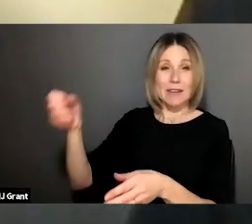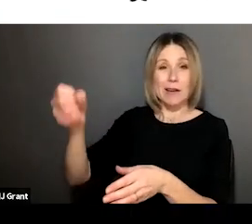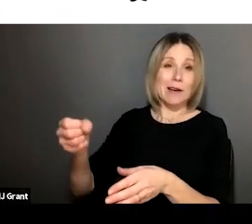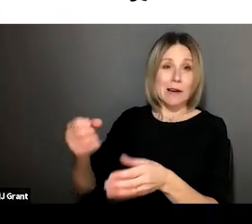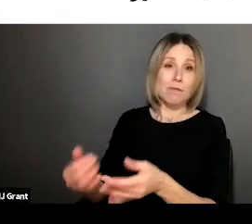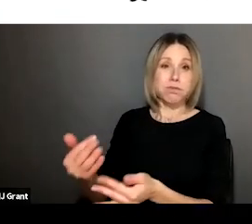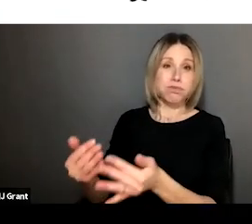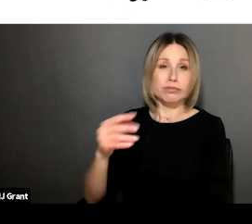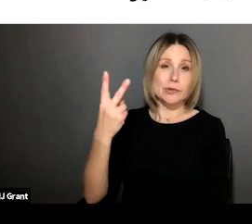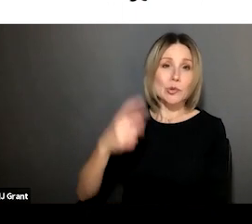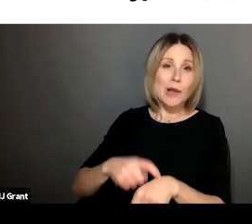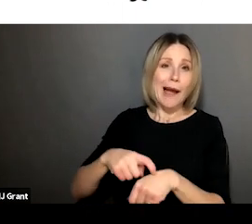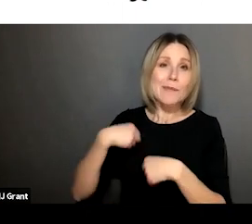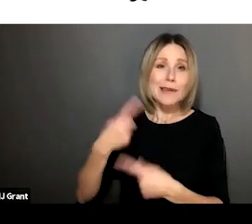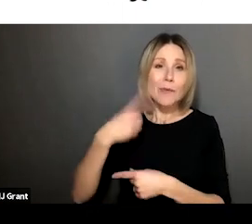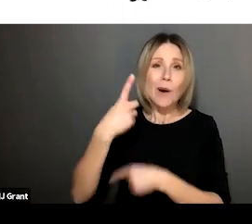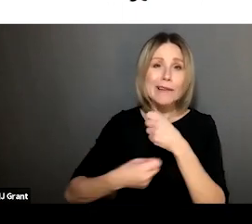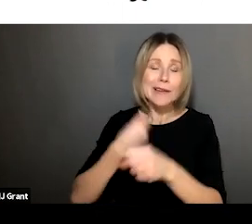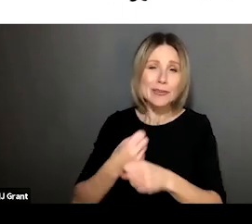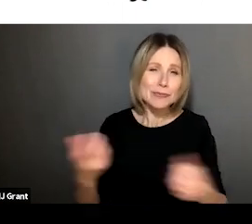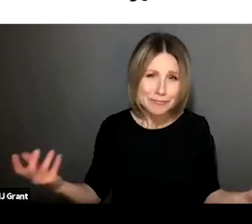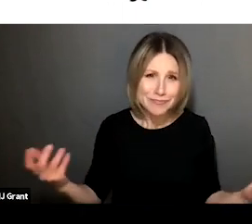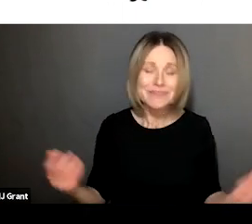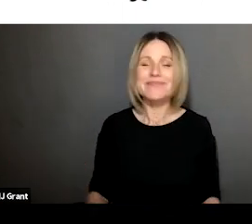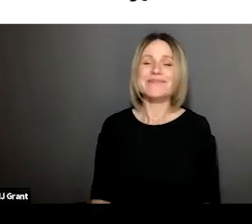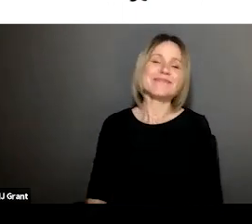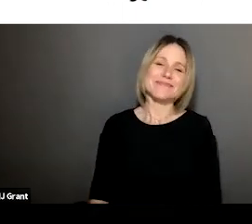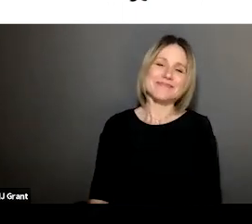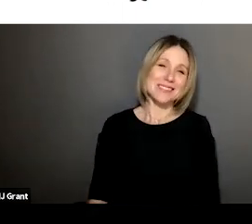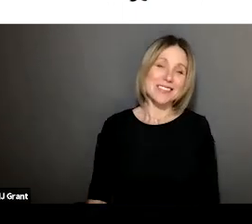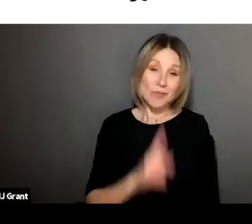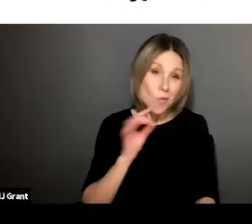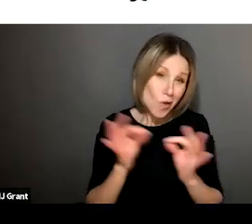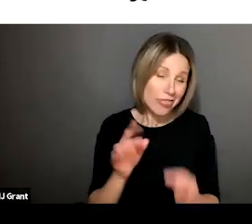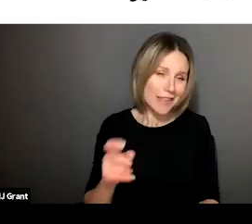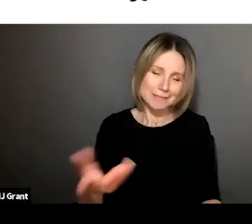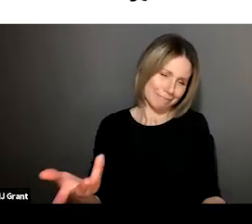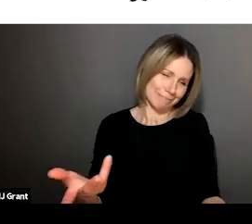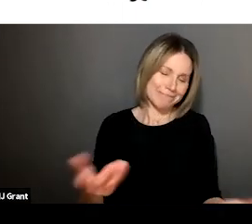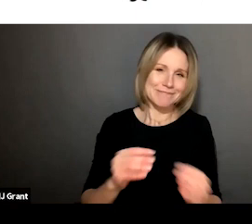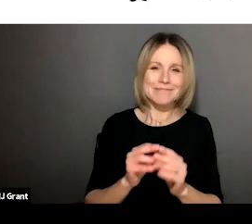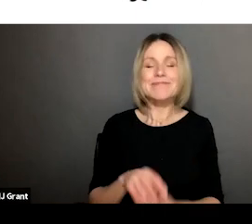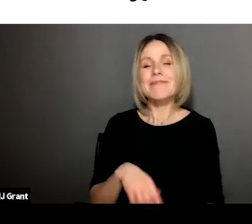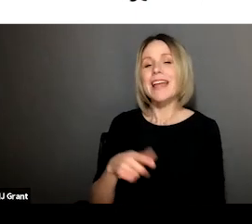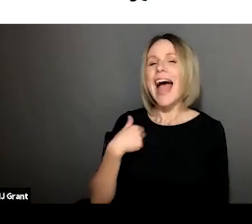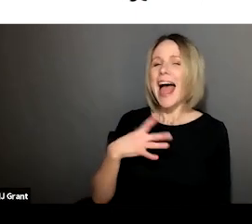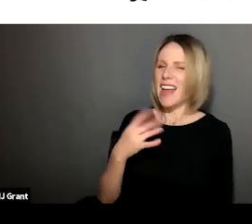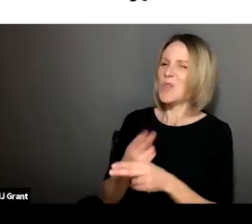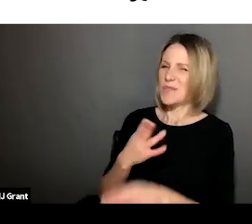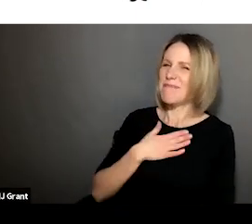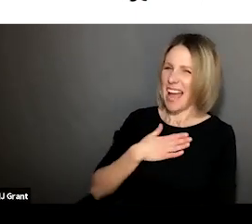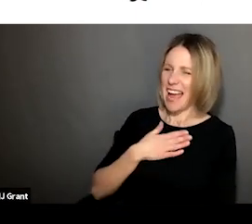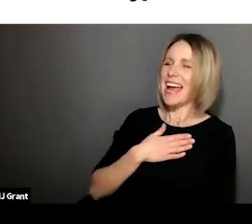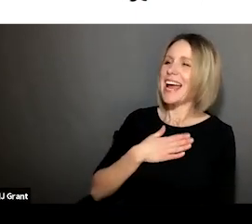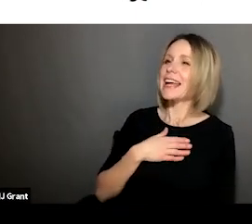that. I like to use mine, but generally what I'll do is I'll, especially on a night when I've got a deadline the next day, I